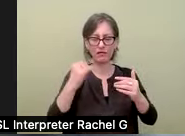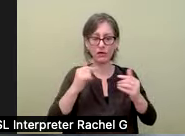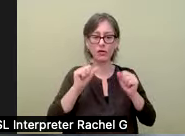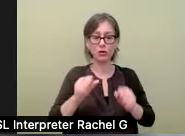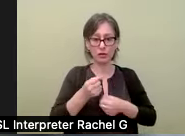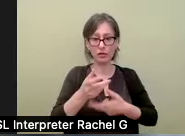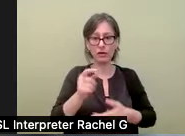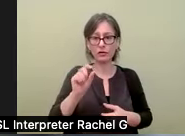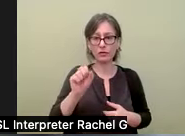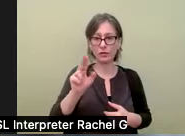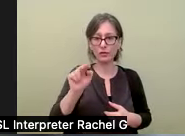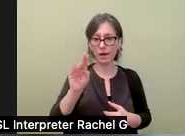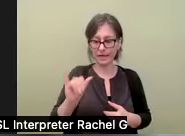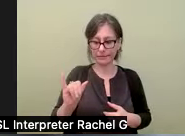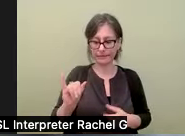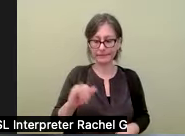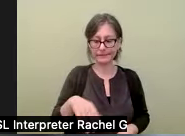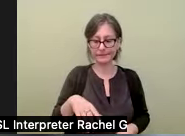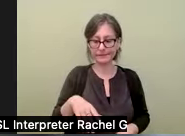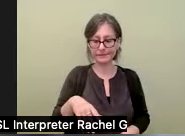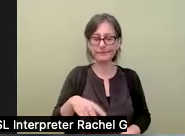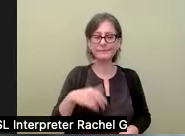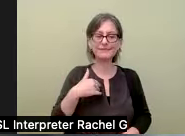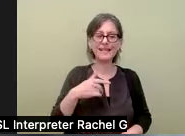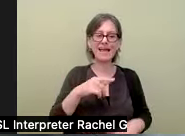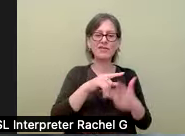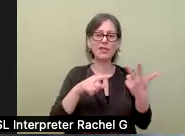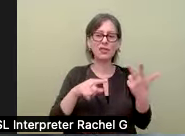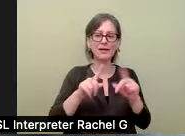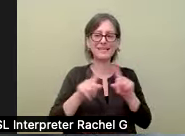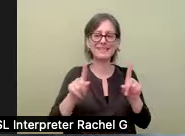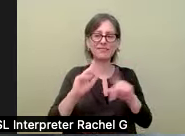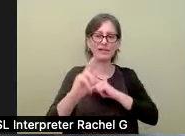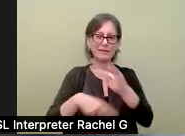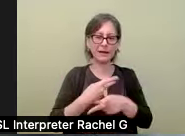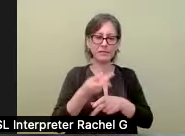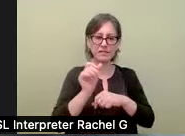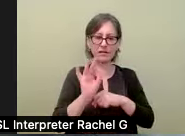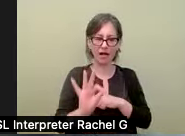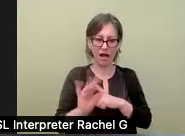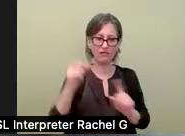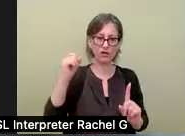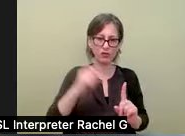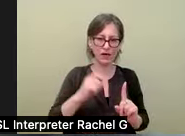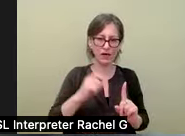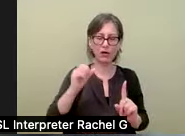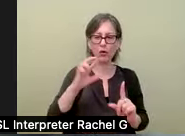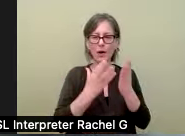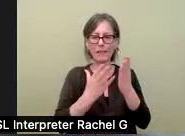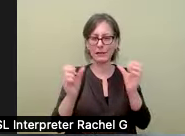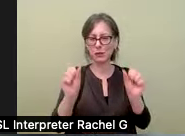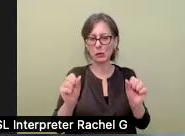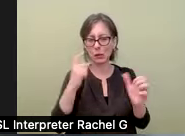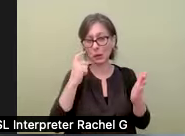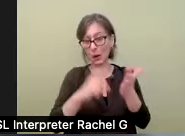tsunamis. So there are three different types of triggers or things you could potentially notice